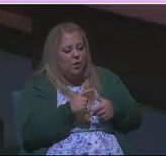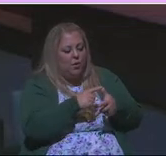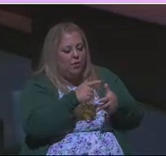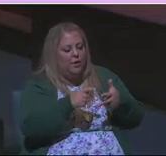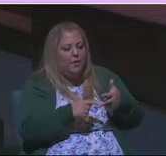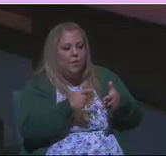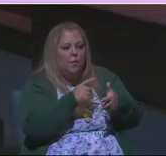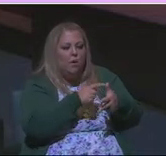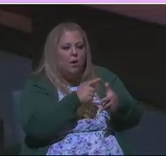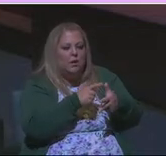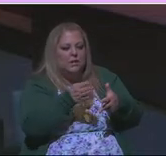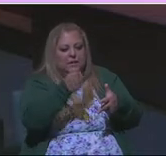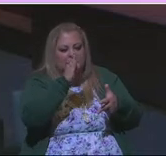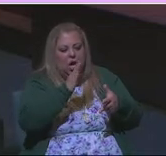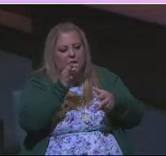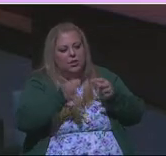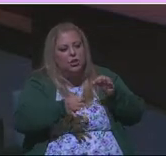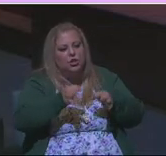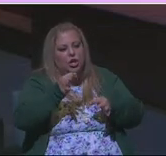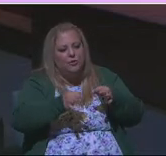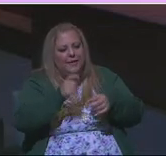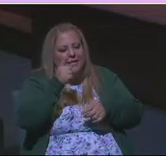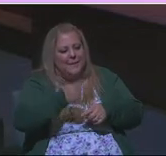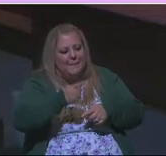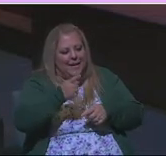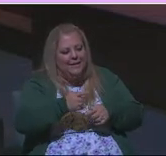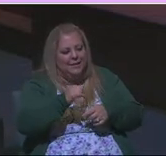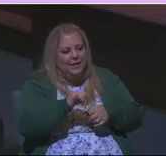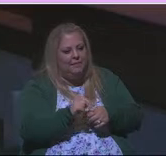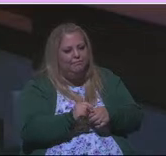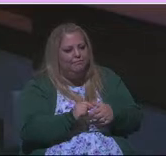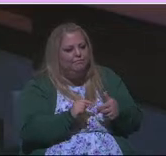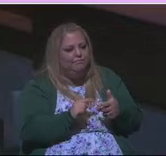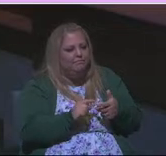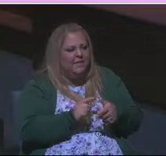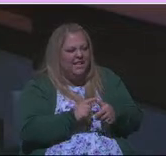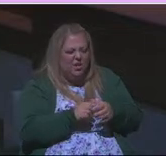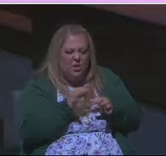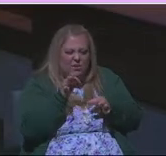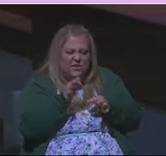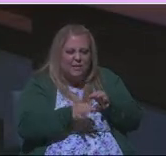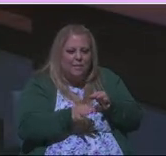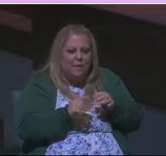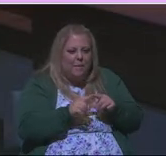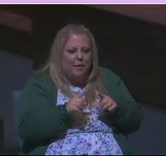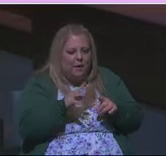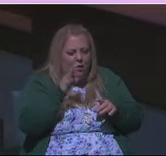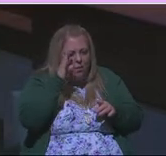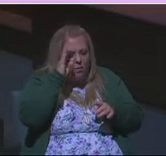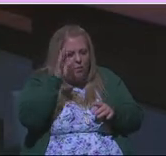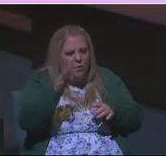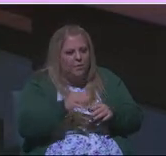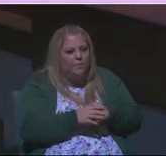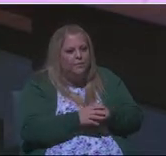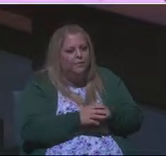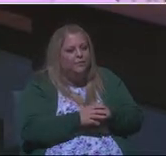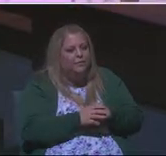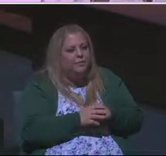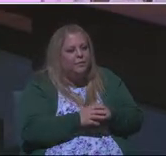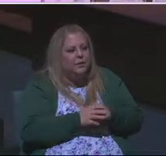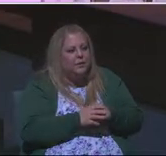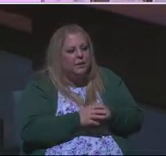demanded it. Isn't it incredible? It's so simple and yet so profound. And again, we're so accustomed